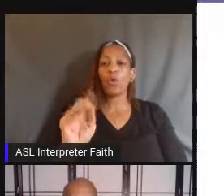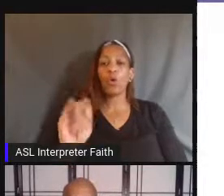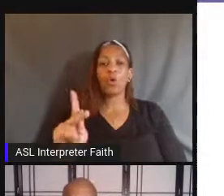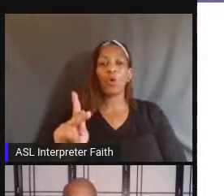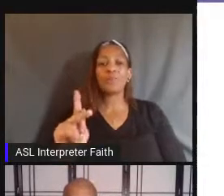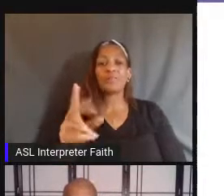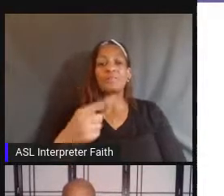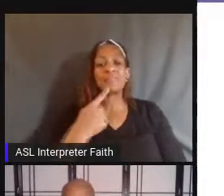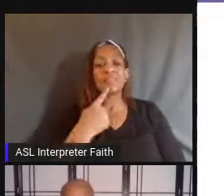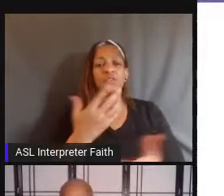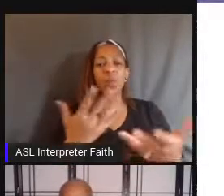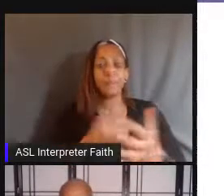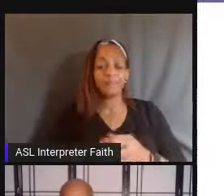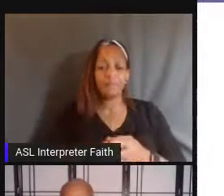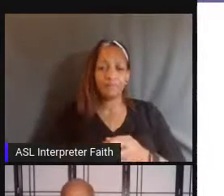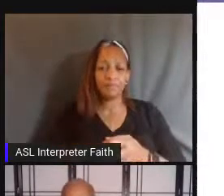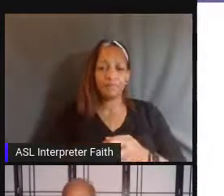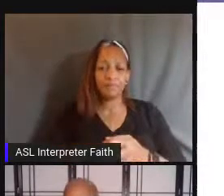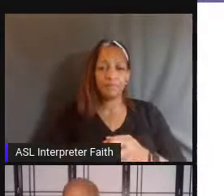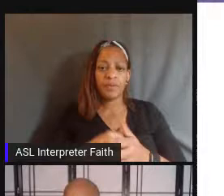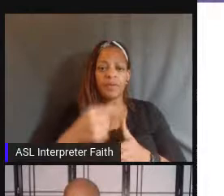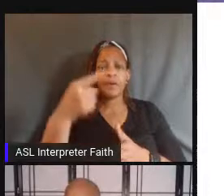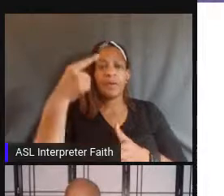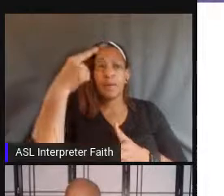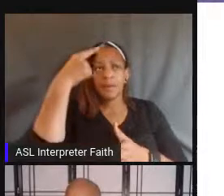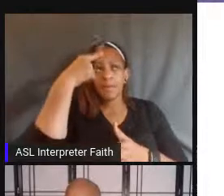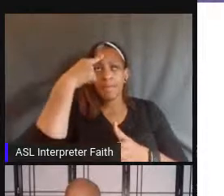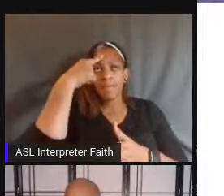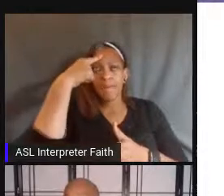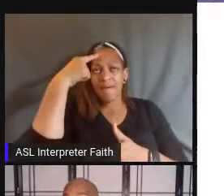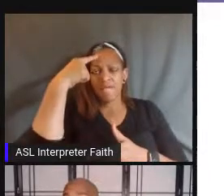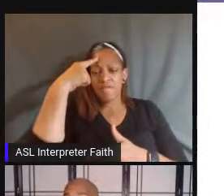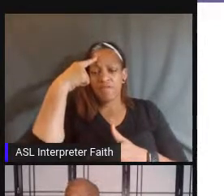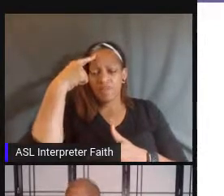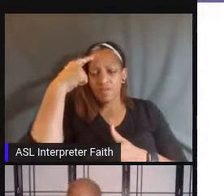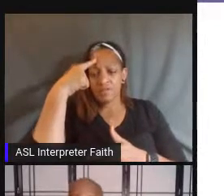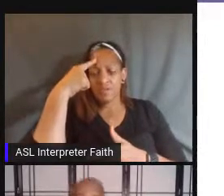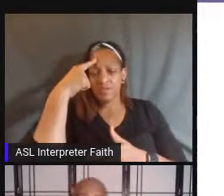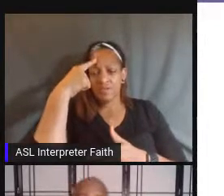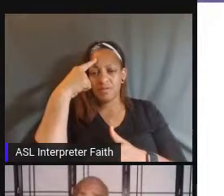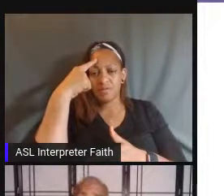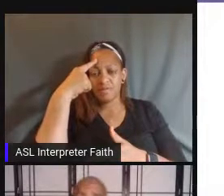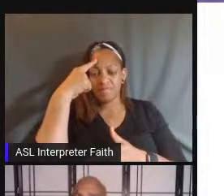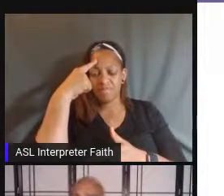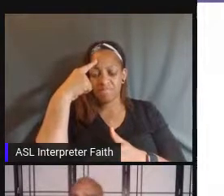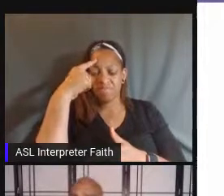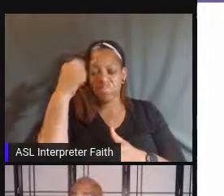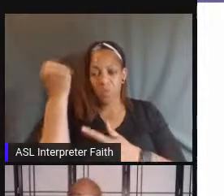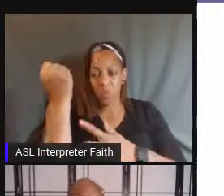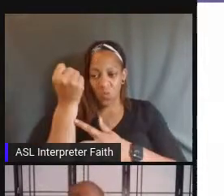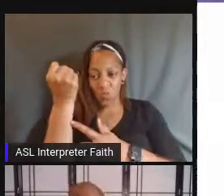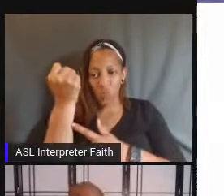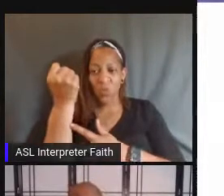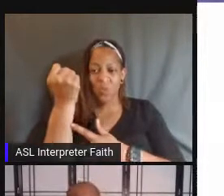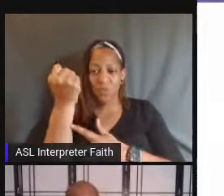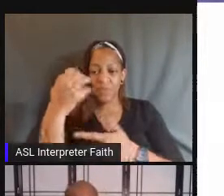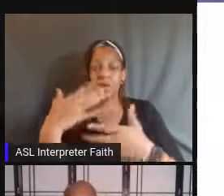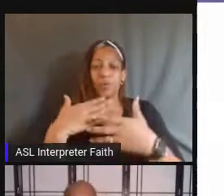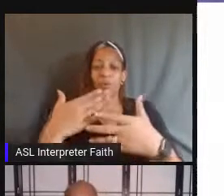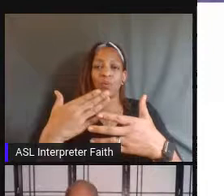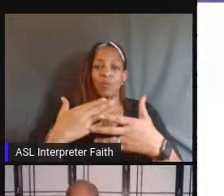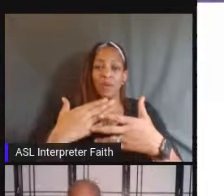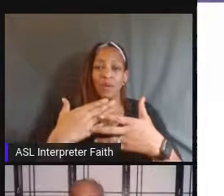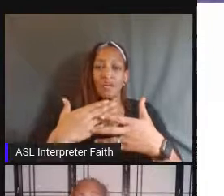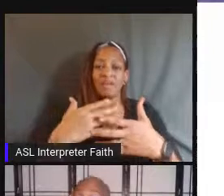mindfulness, breathe, because there's that word. Mindfulness not only makes it